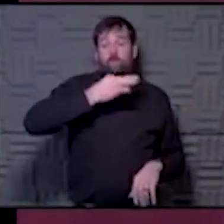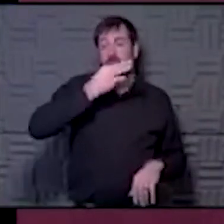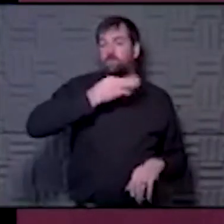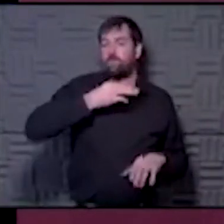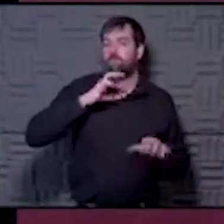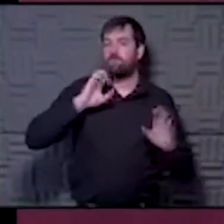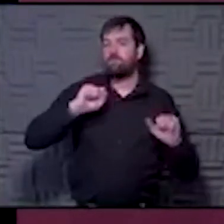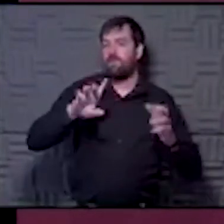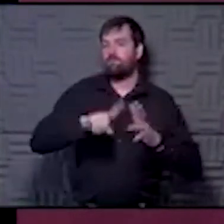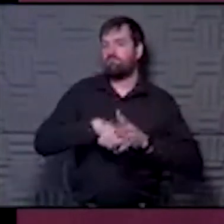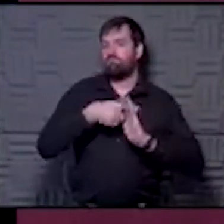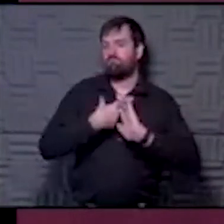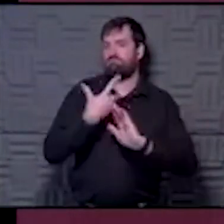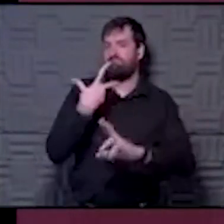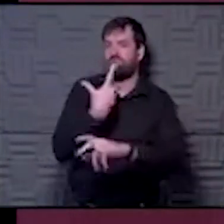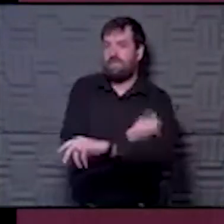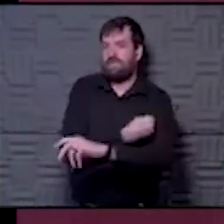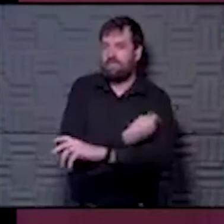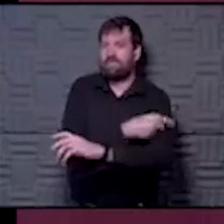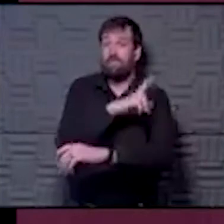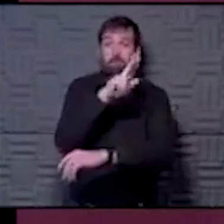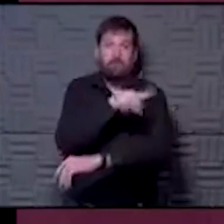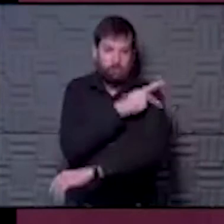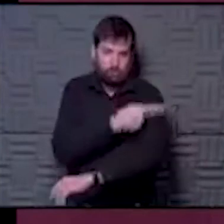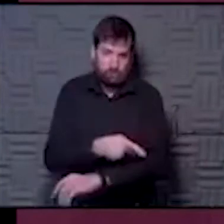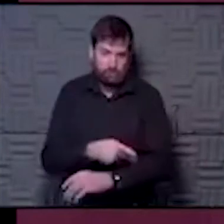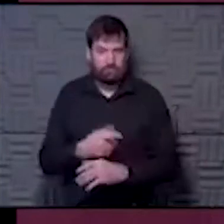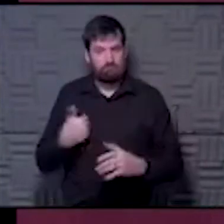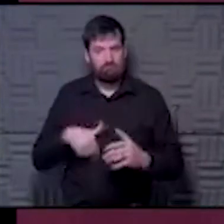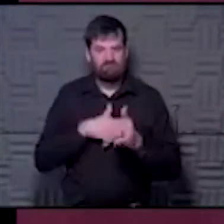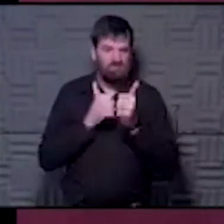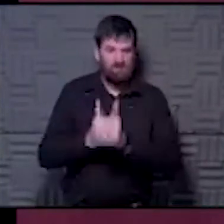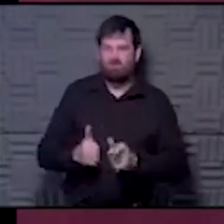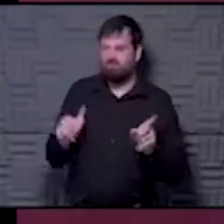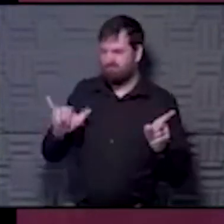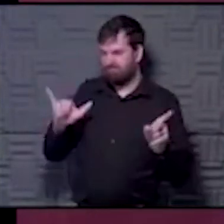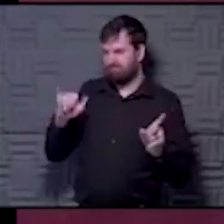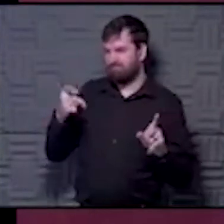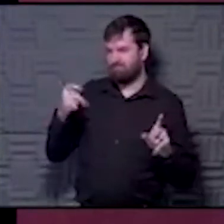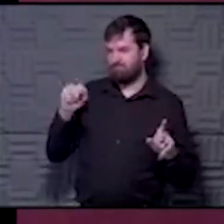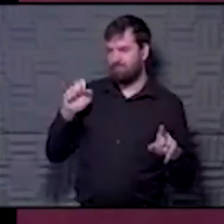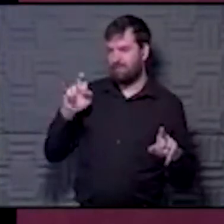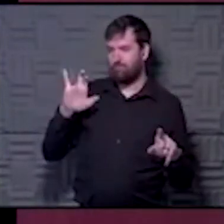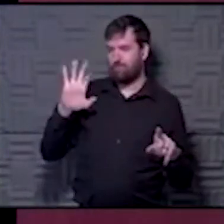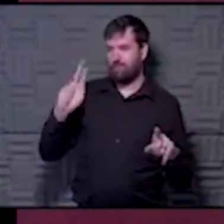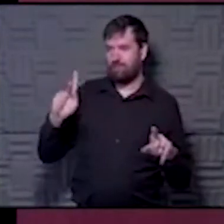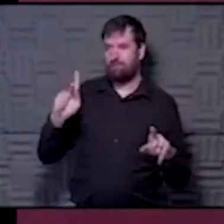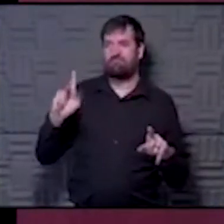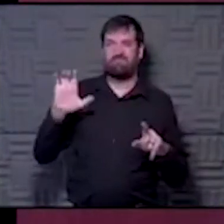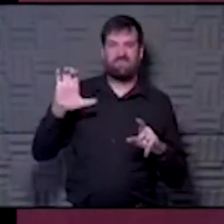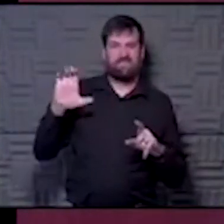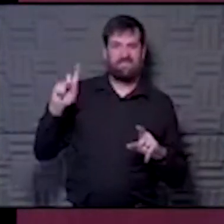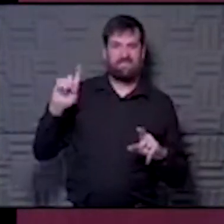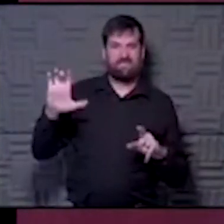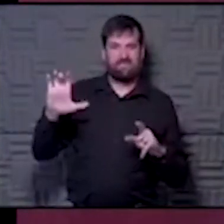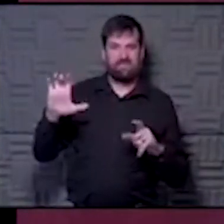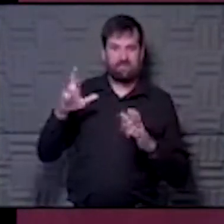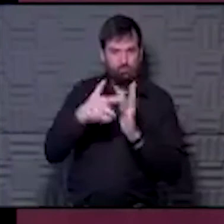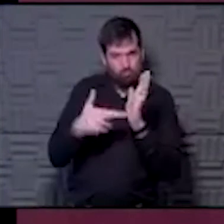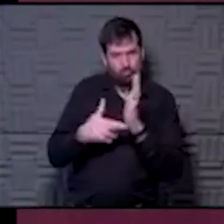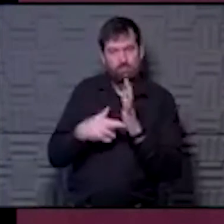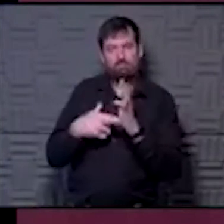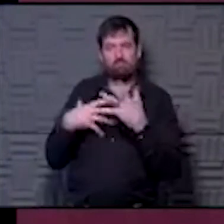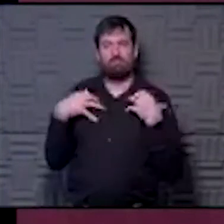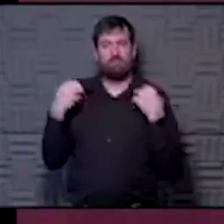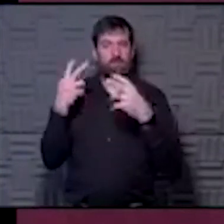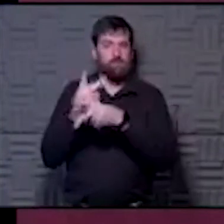start vaccinating patients. We're following, like Patrick said, we're trying to follow the rules of the CDC and making sure all the healthcare